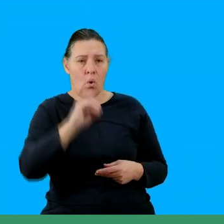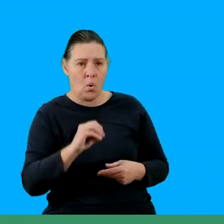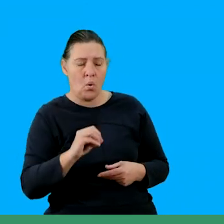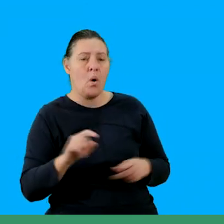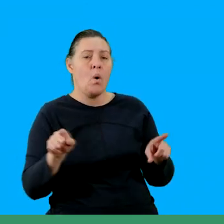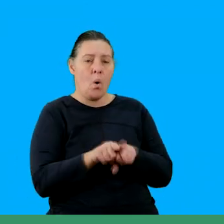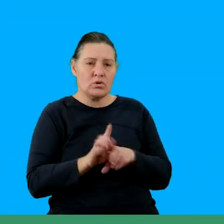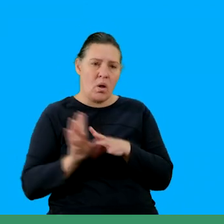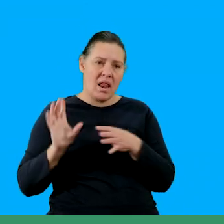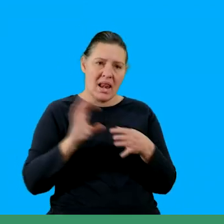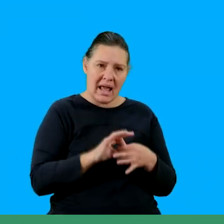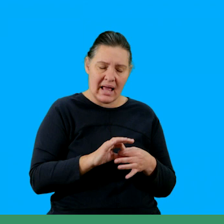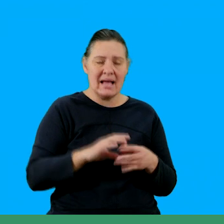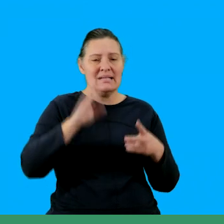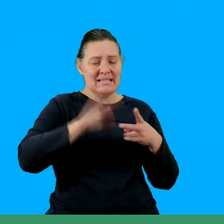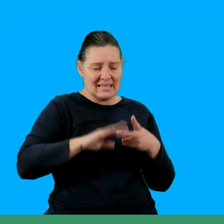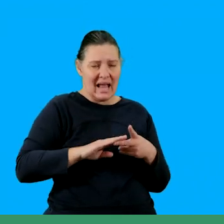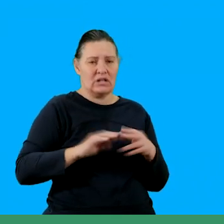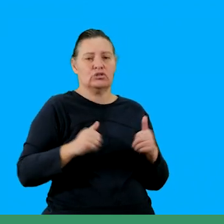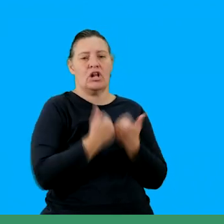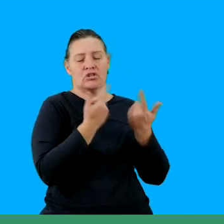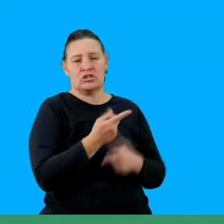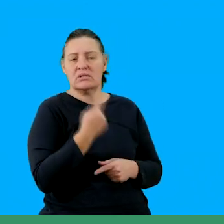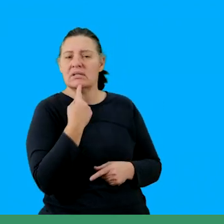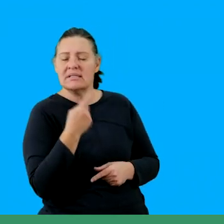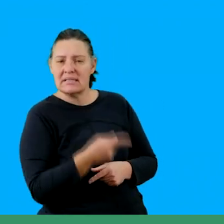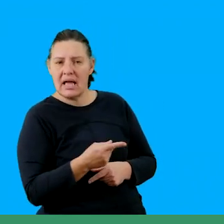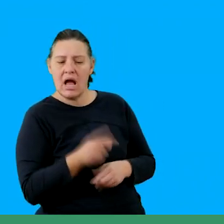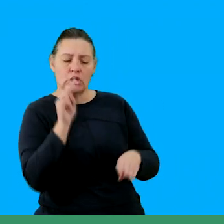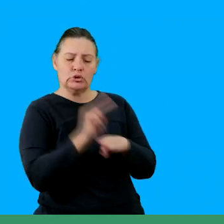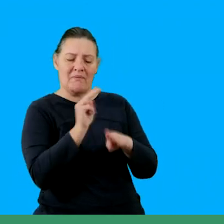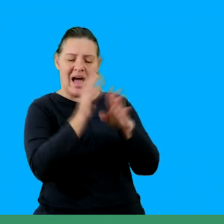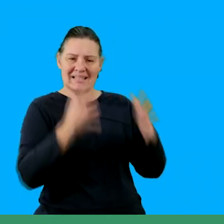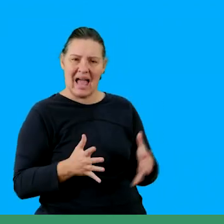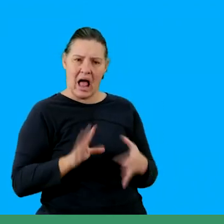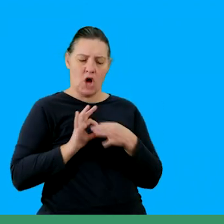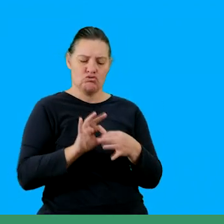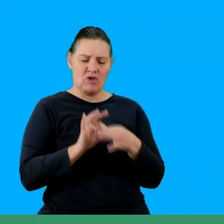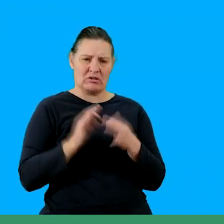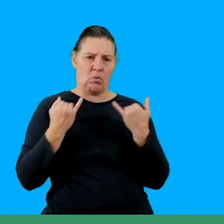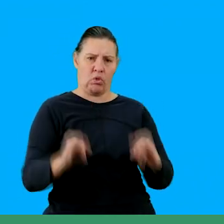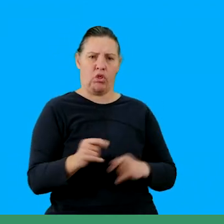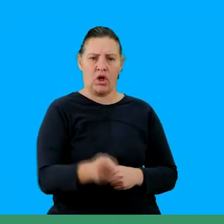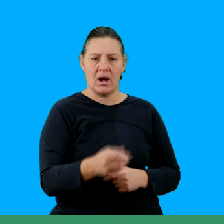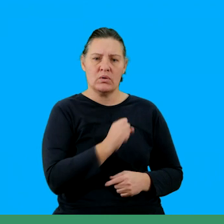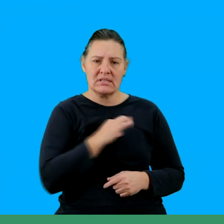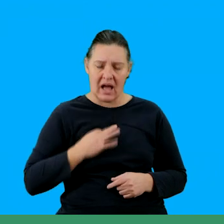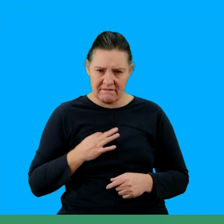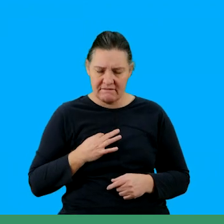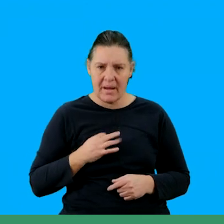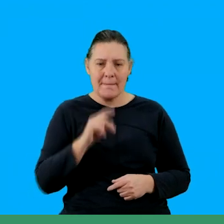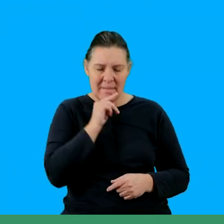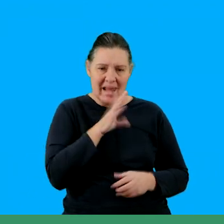linking as well to the second challenge, talking about now the supervisor who does not have a good